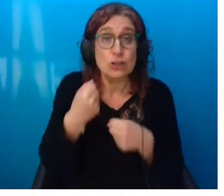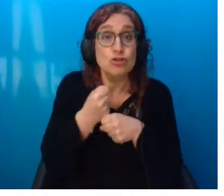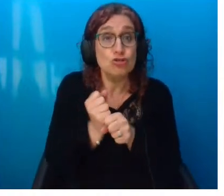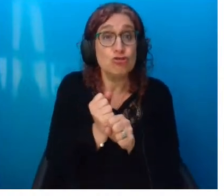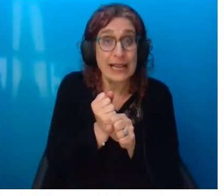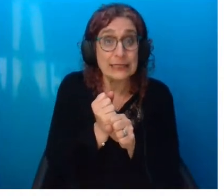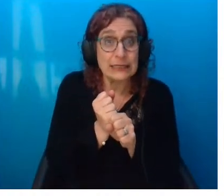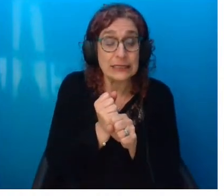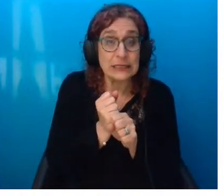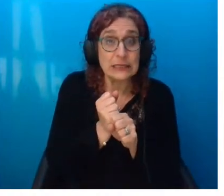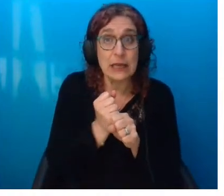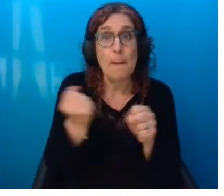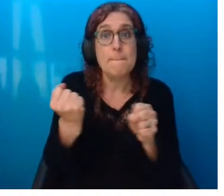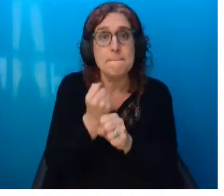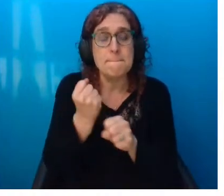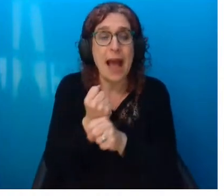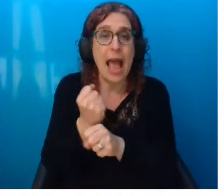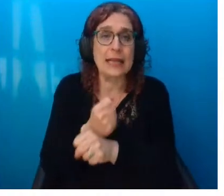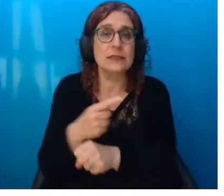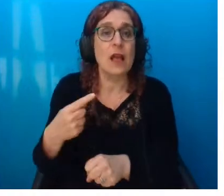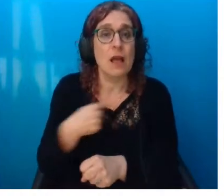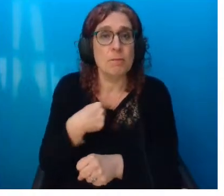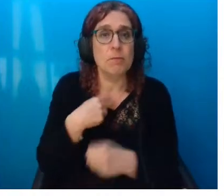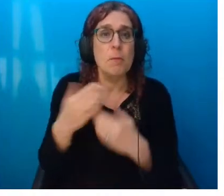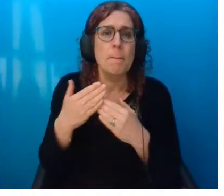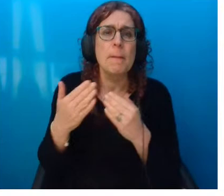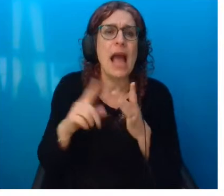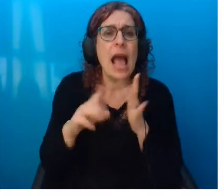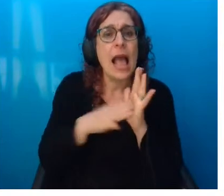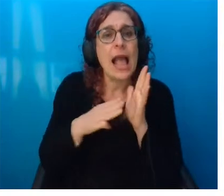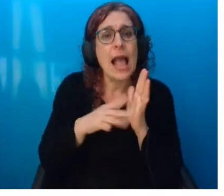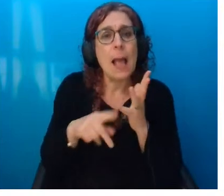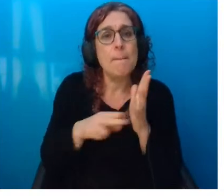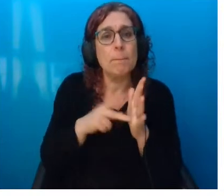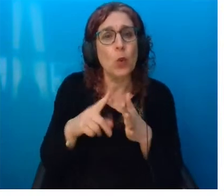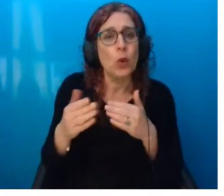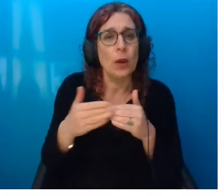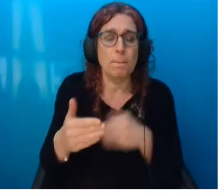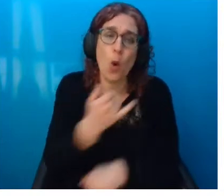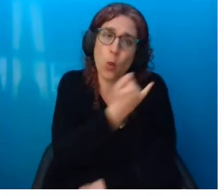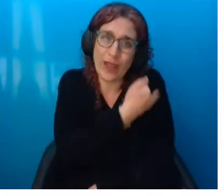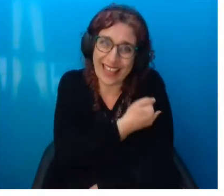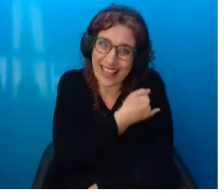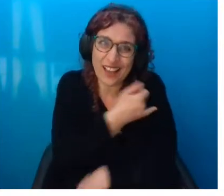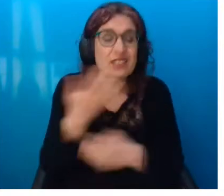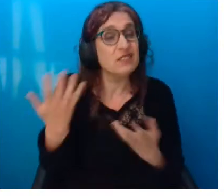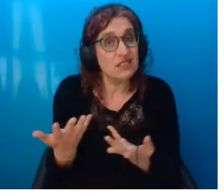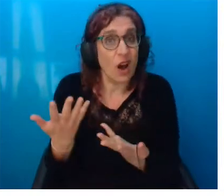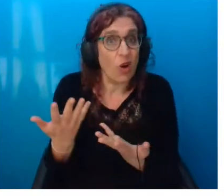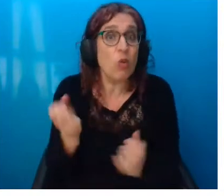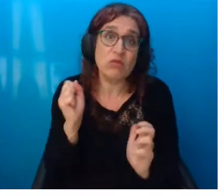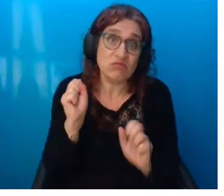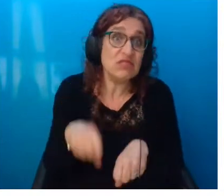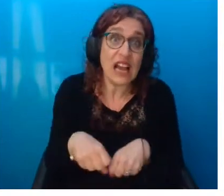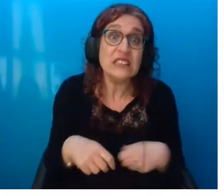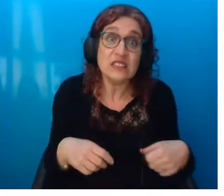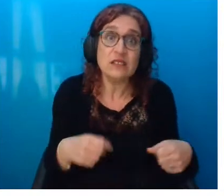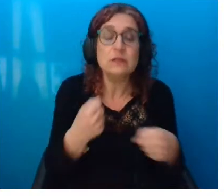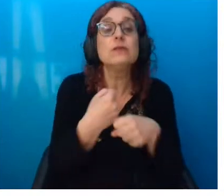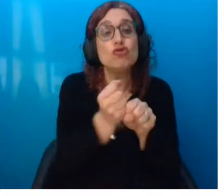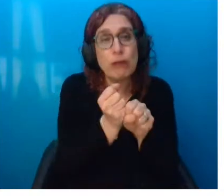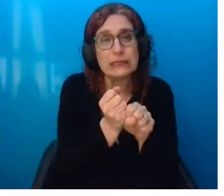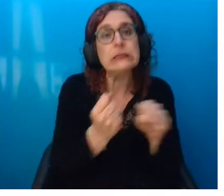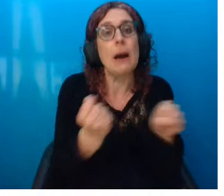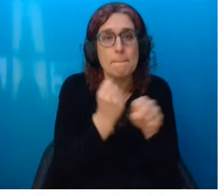immune system, and there's more inflammatory mediators floating around. So the answer is yes, I think stress does make these things